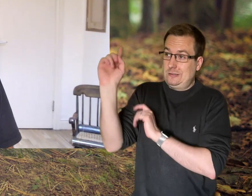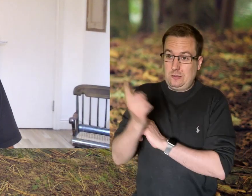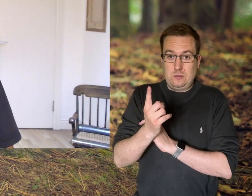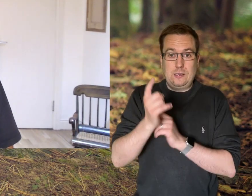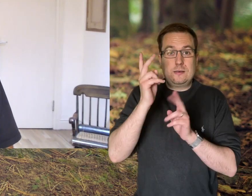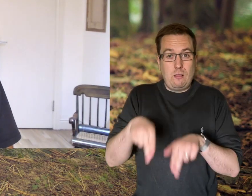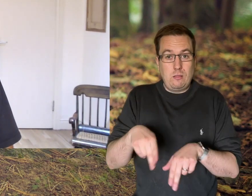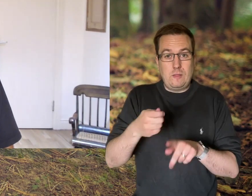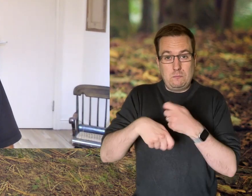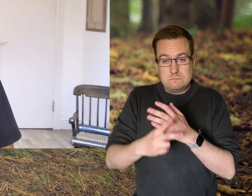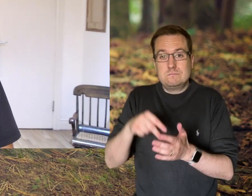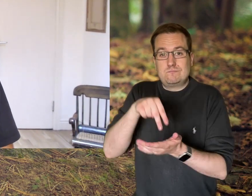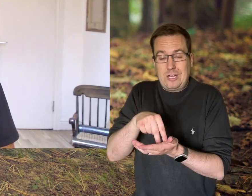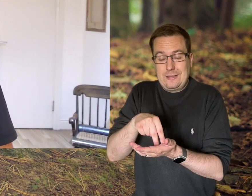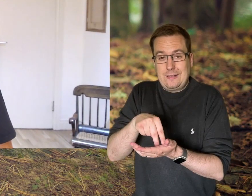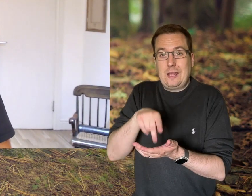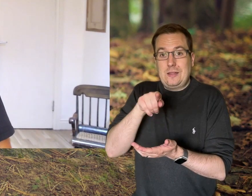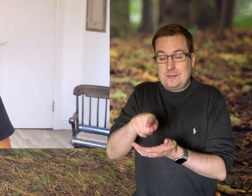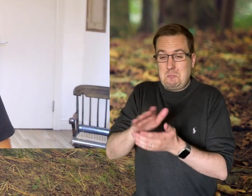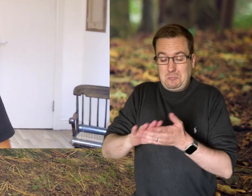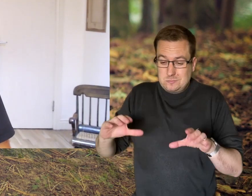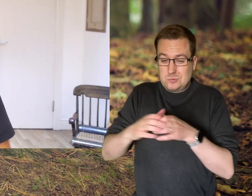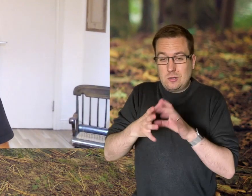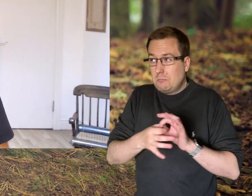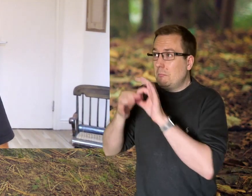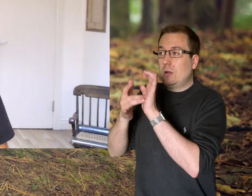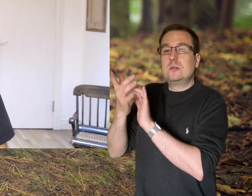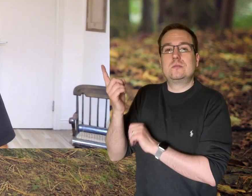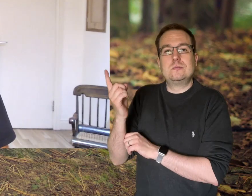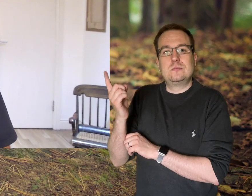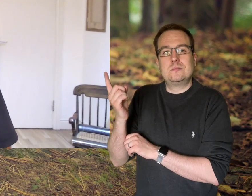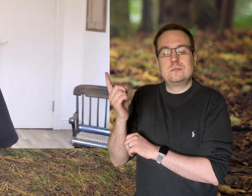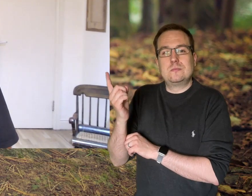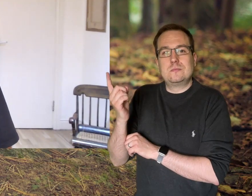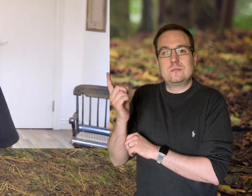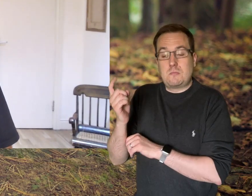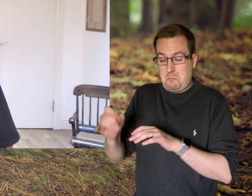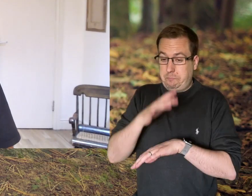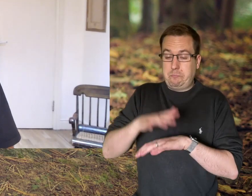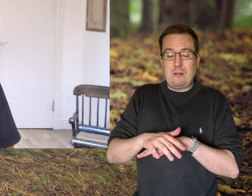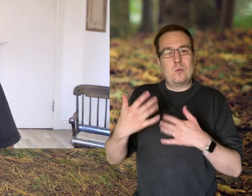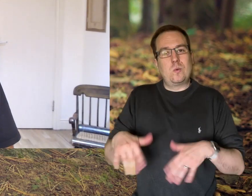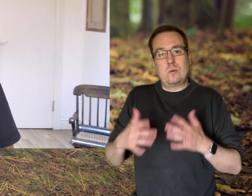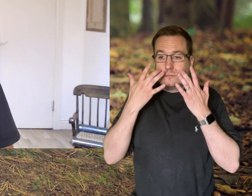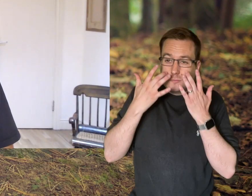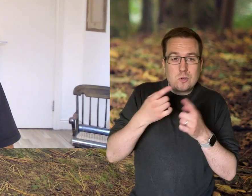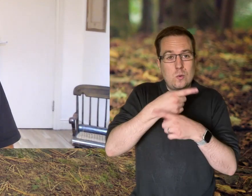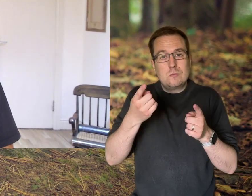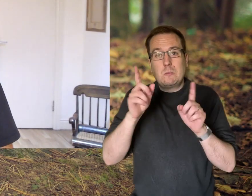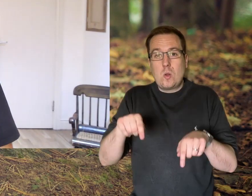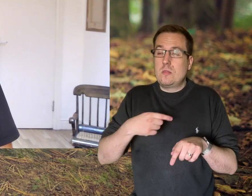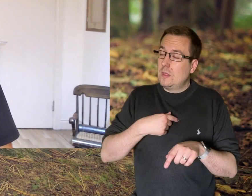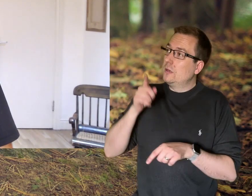now revealed. Marriage is many things, but it's a sign that witnesses to the world about the goodness and love